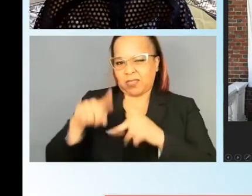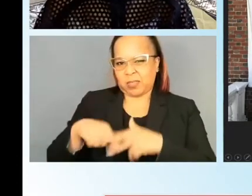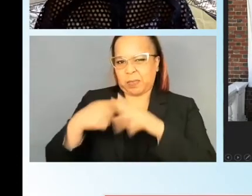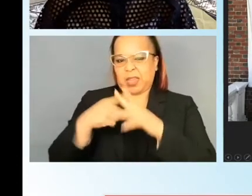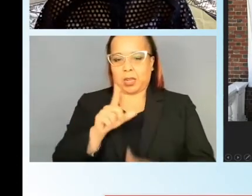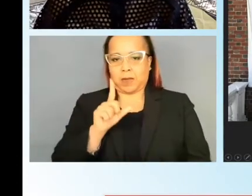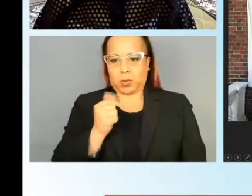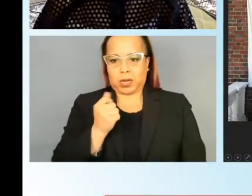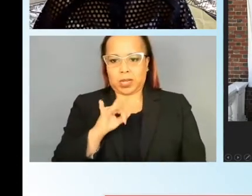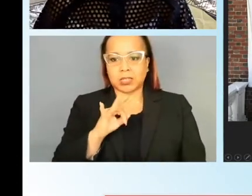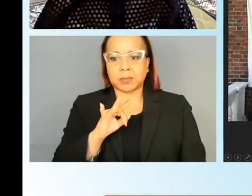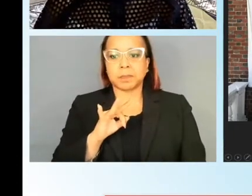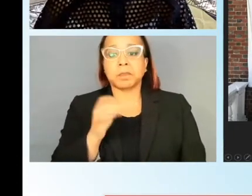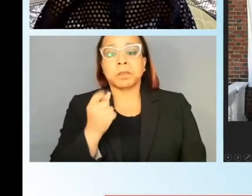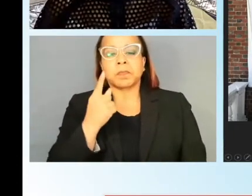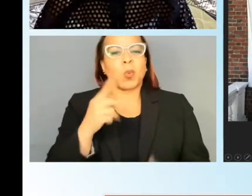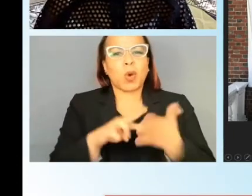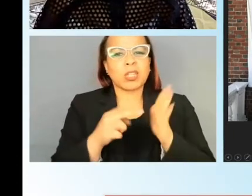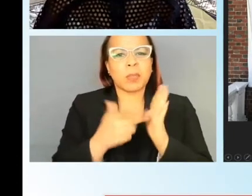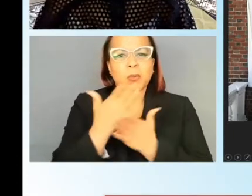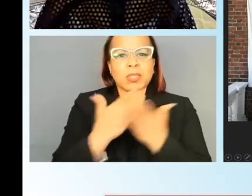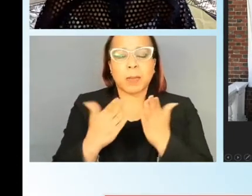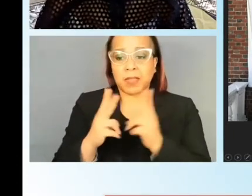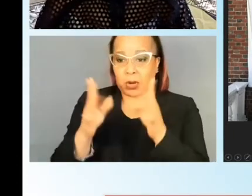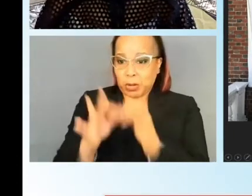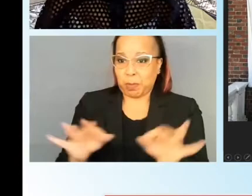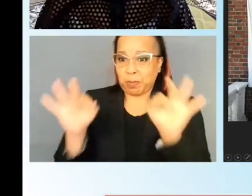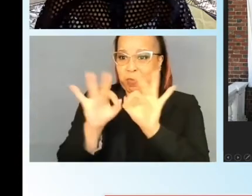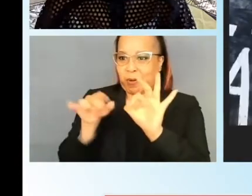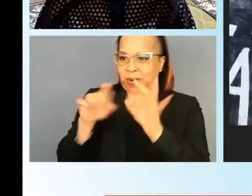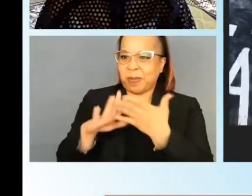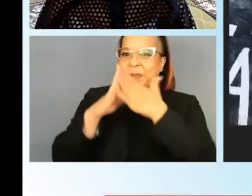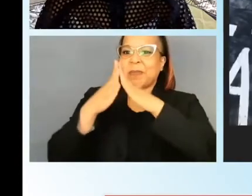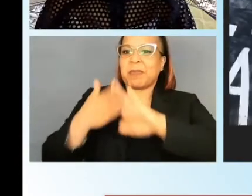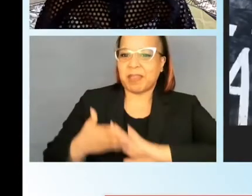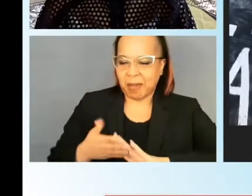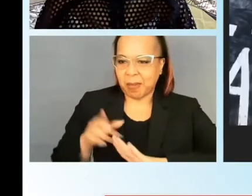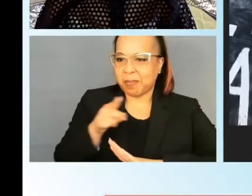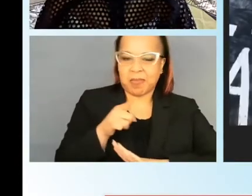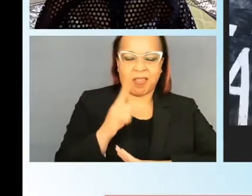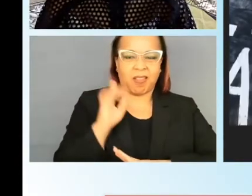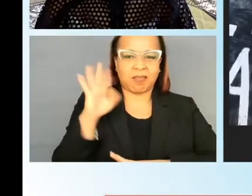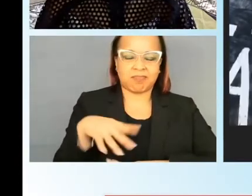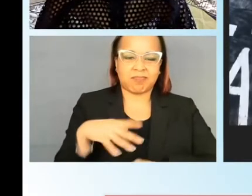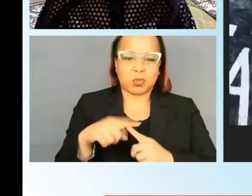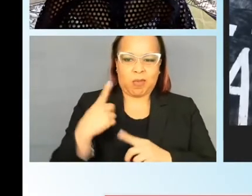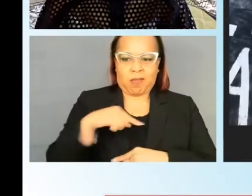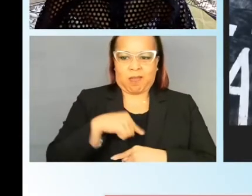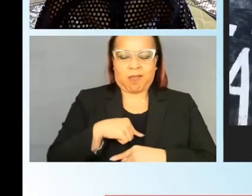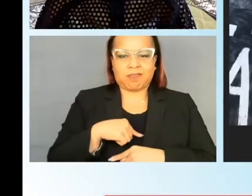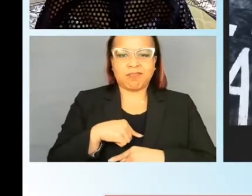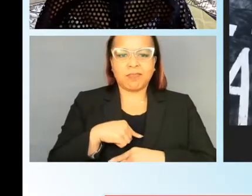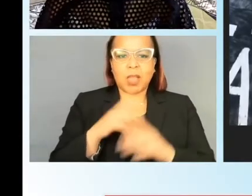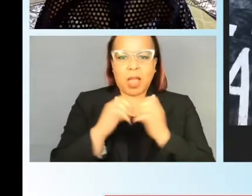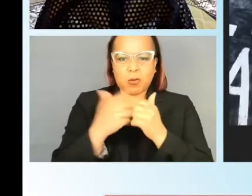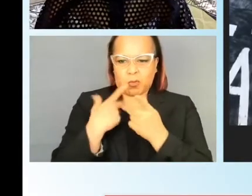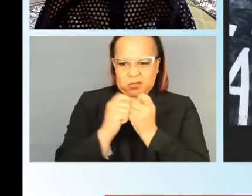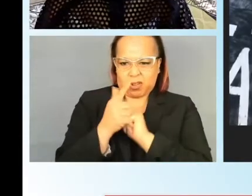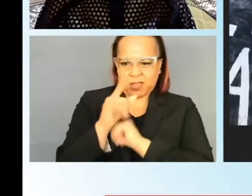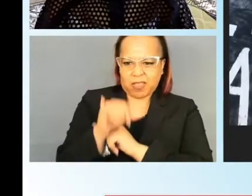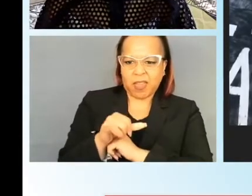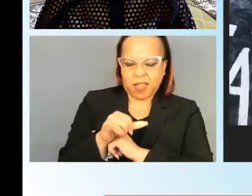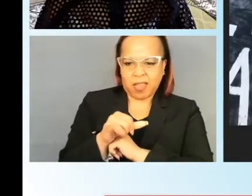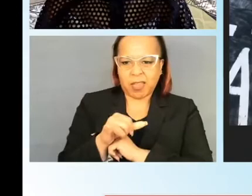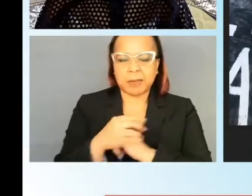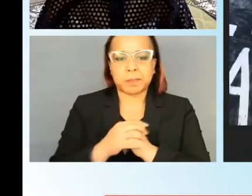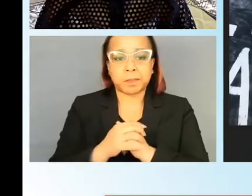2019. And so what does it mean when something very important also becomes illegible to our ears? And how do we translate that?